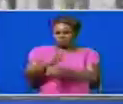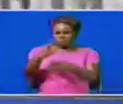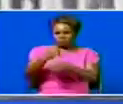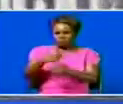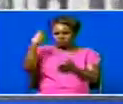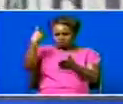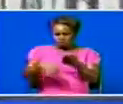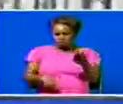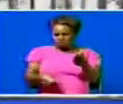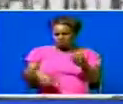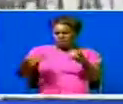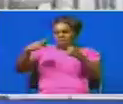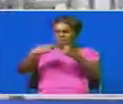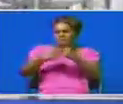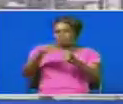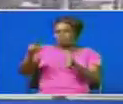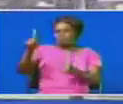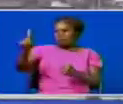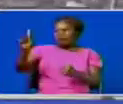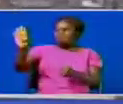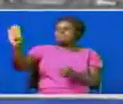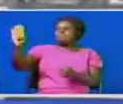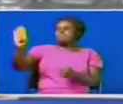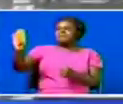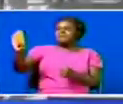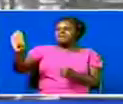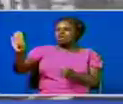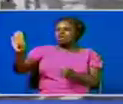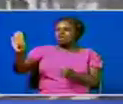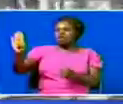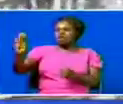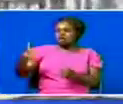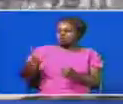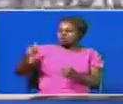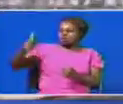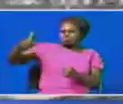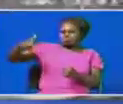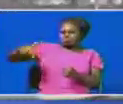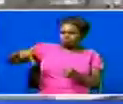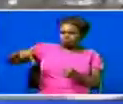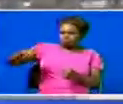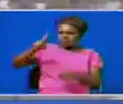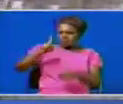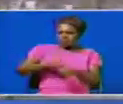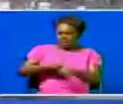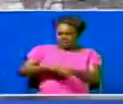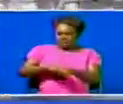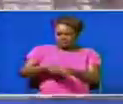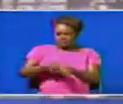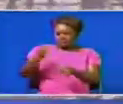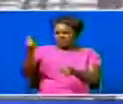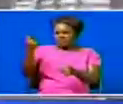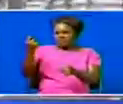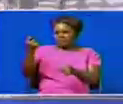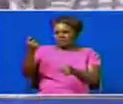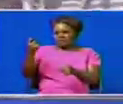incurred costs to the tune of 8.1 billion shillings on diesel generators following depressed rains, which saw Kenya